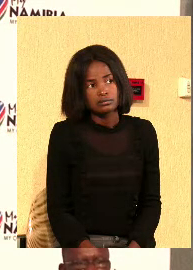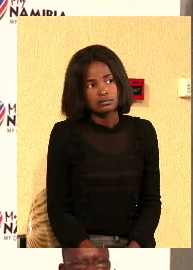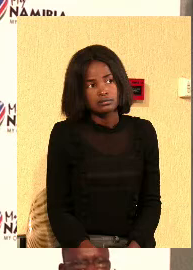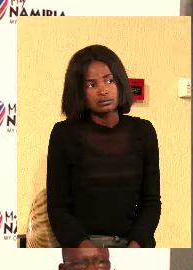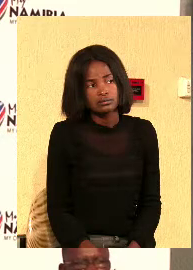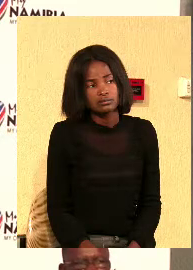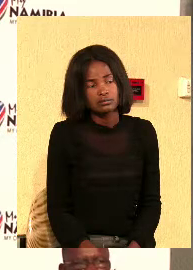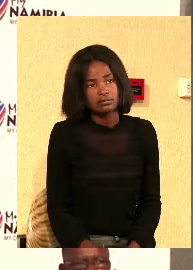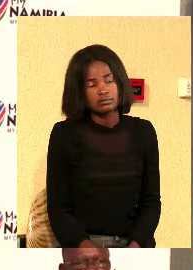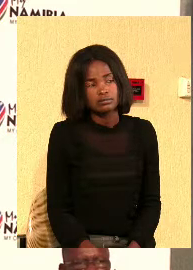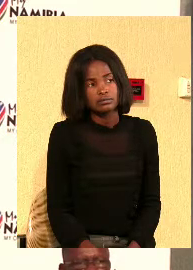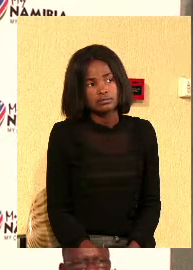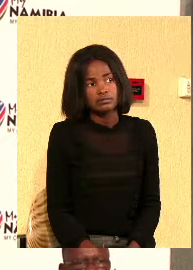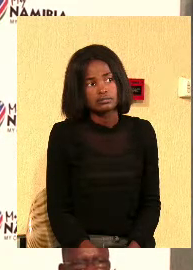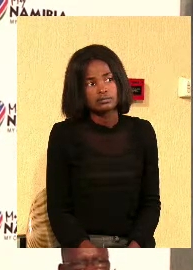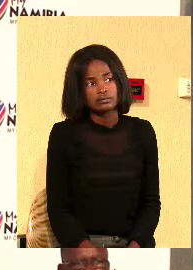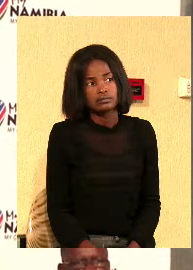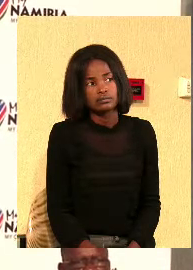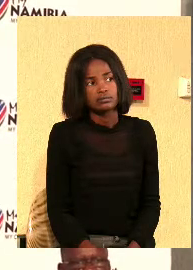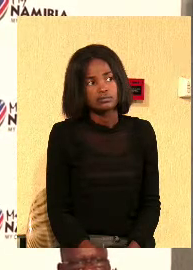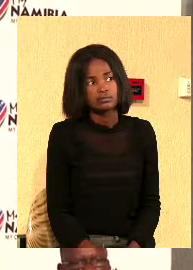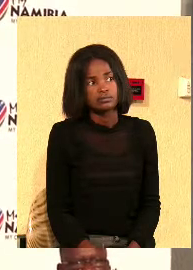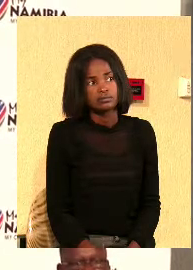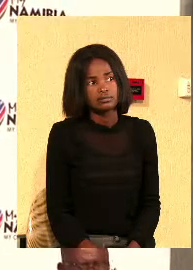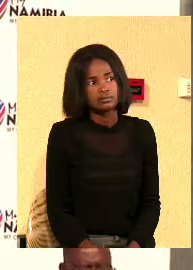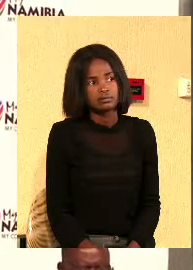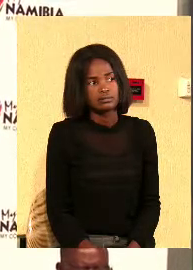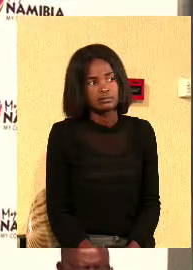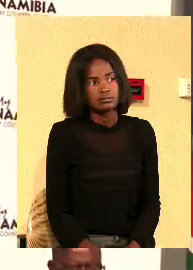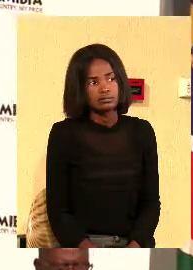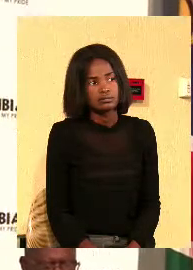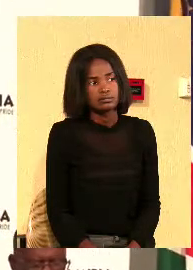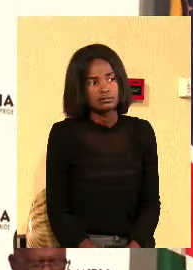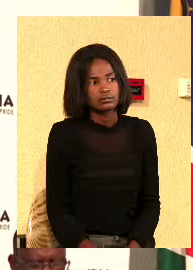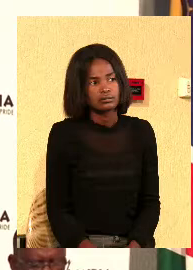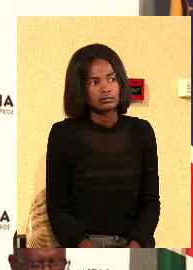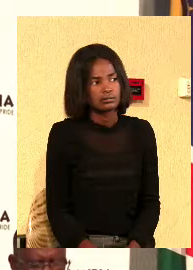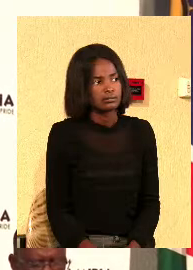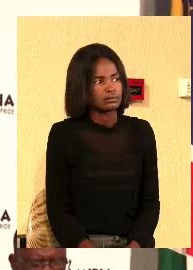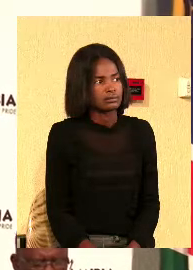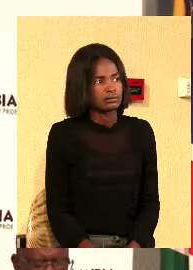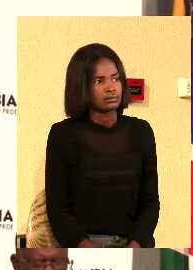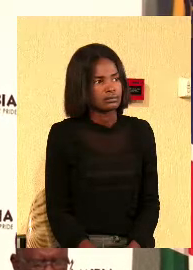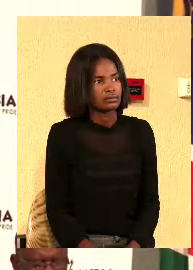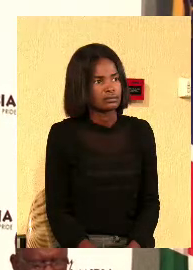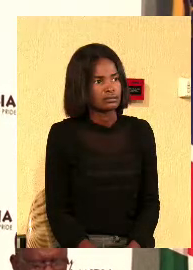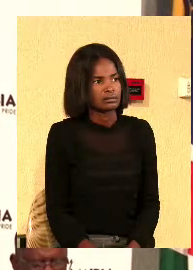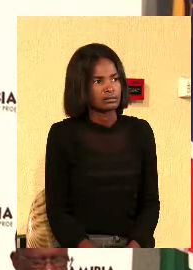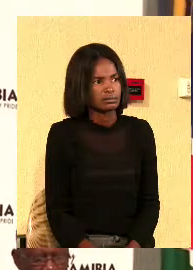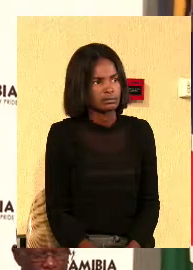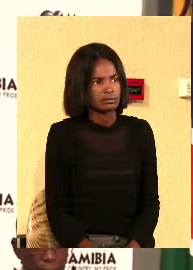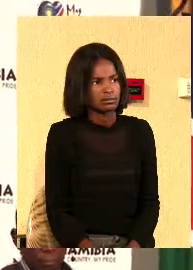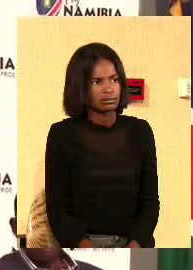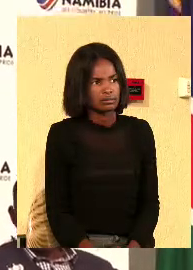capacity to test between 20,000 to 30,000 people. Is that correct?